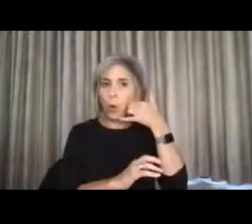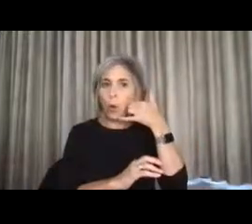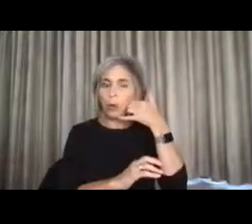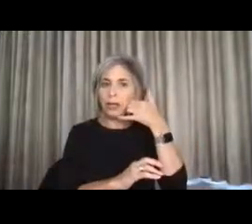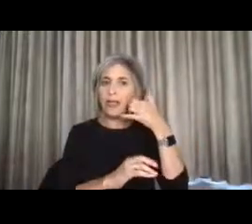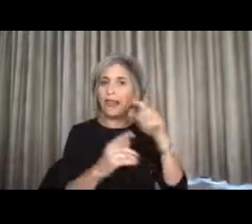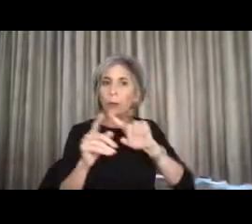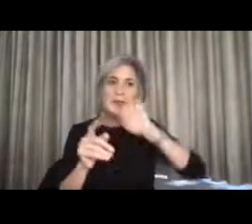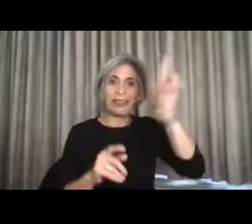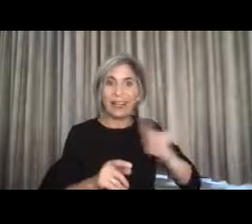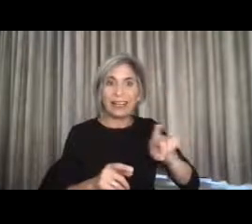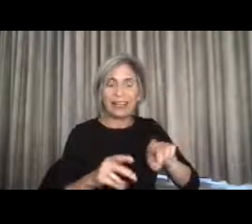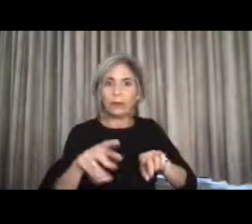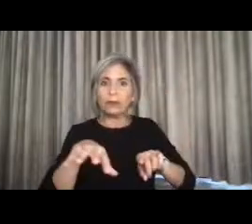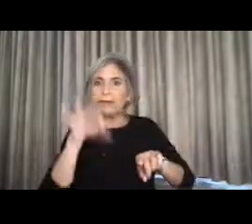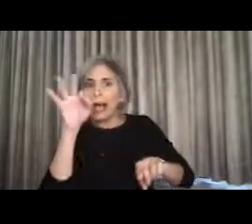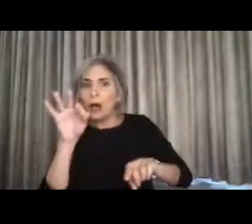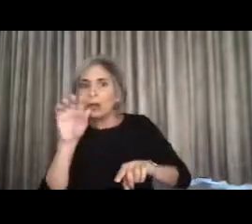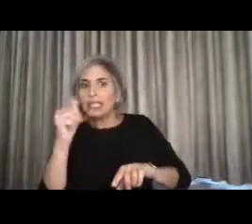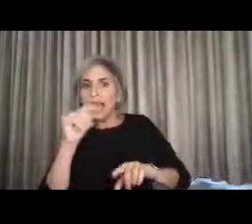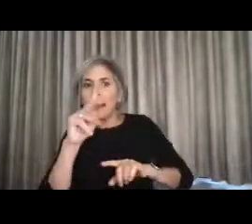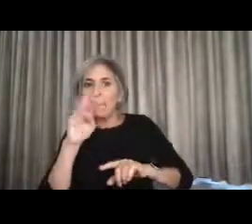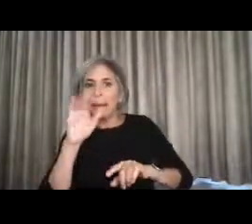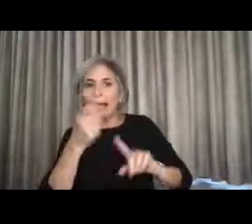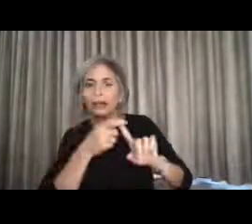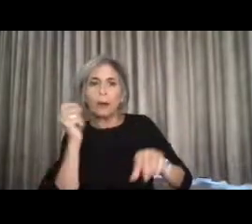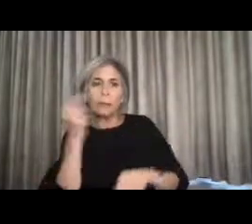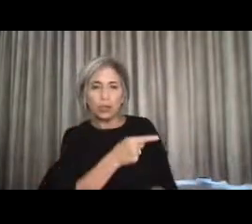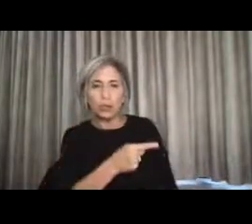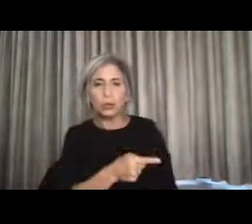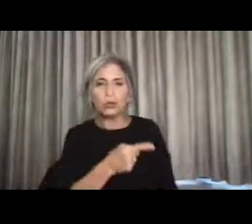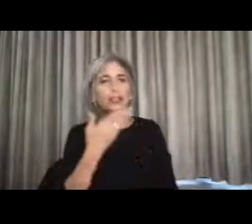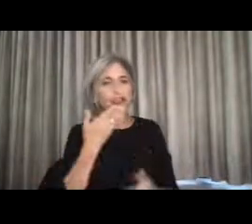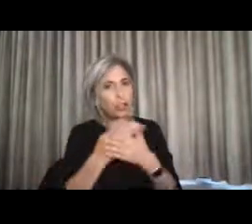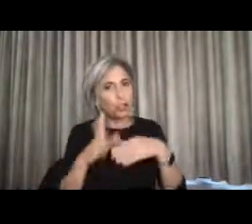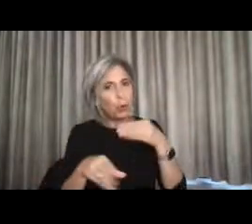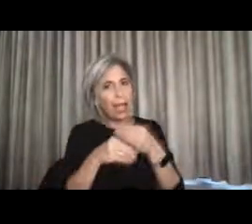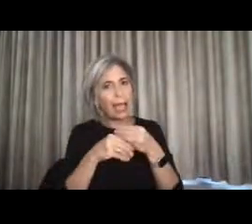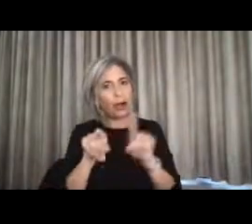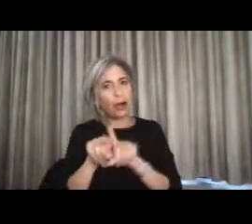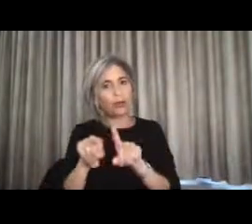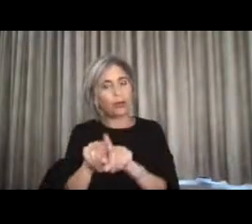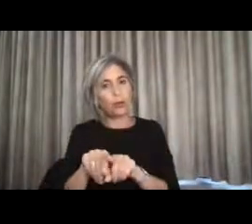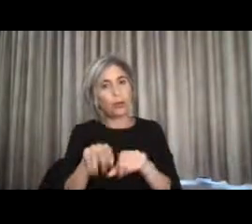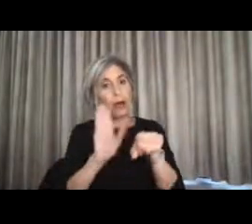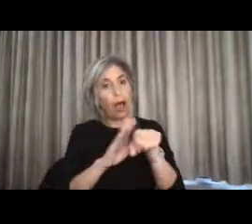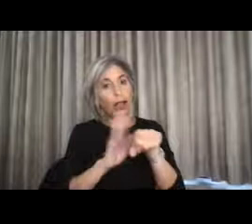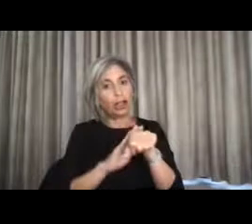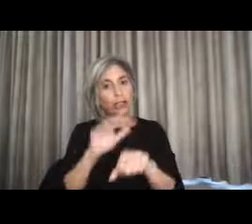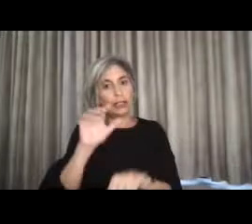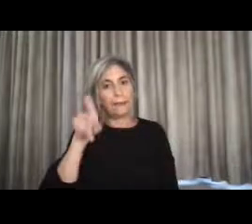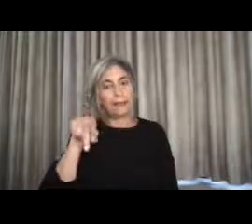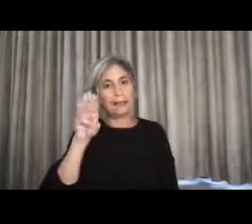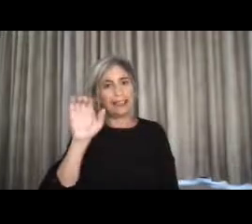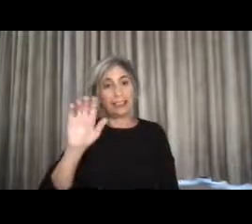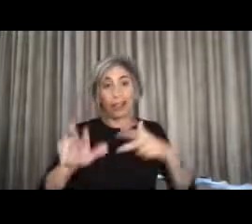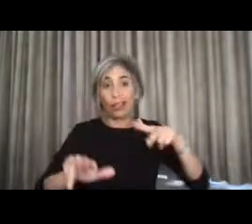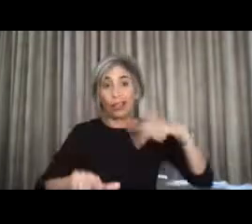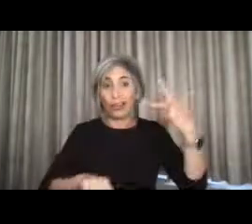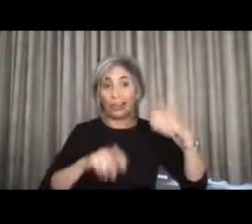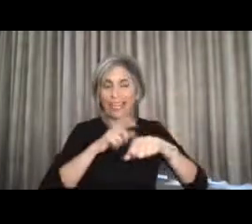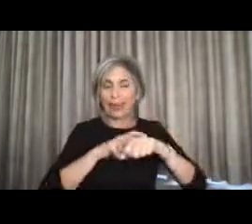So that's one good thing to add. And then there's also Alert PBC, and I know this might be the 3rd time you're hearing